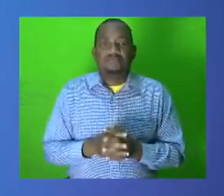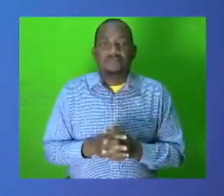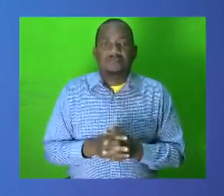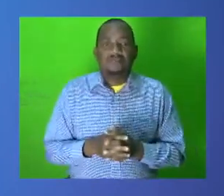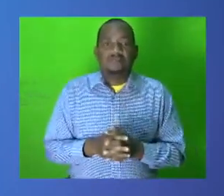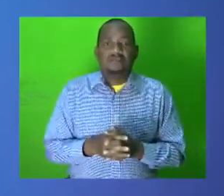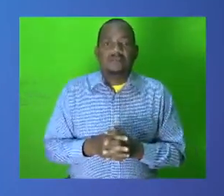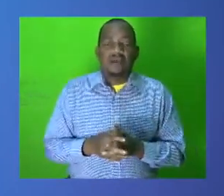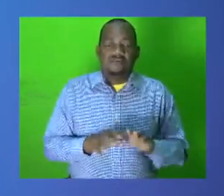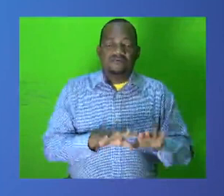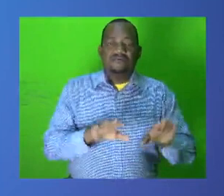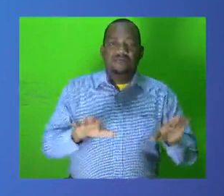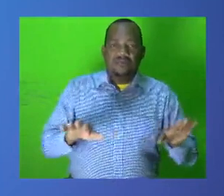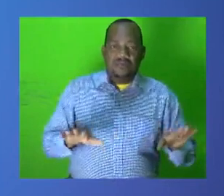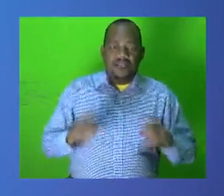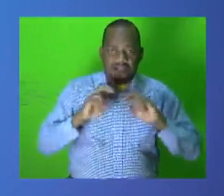Field research